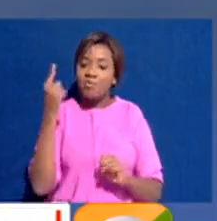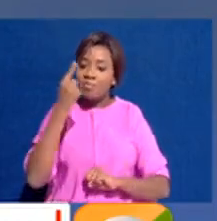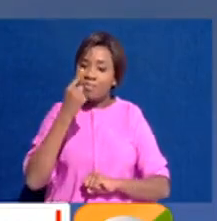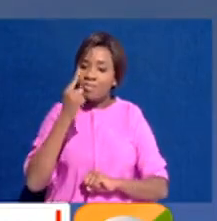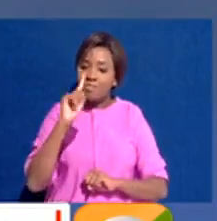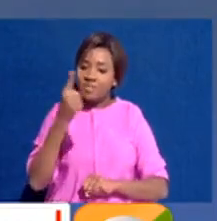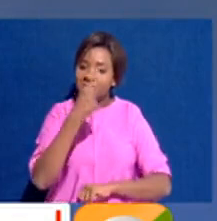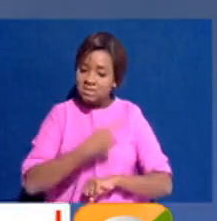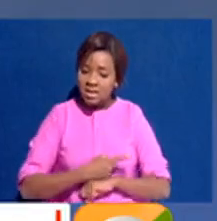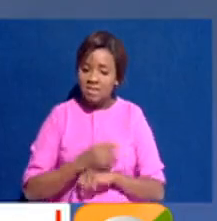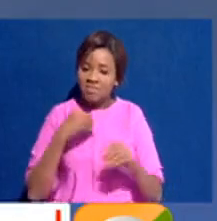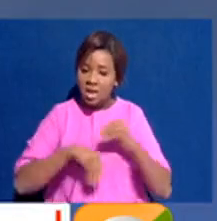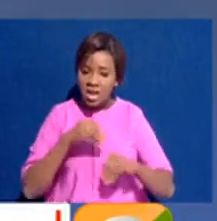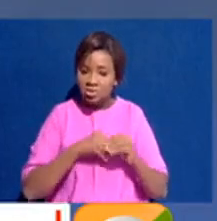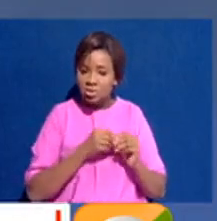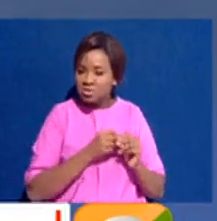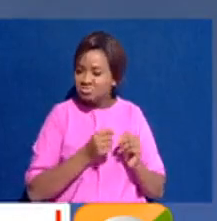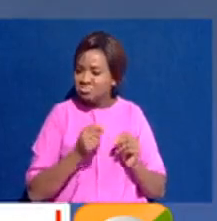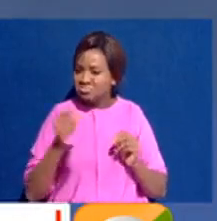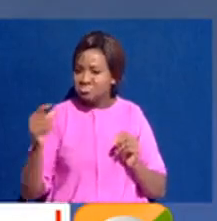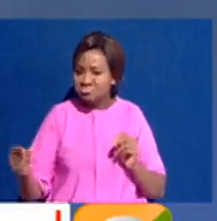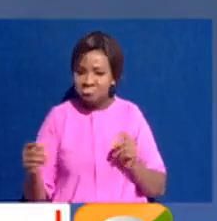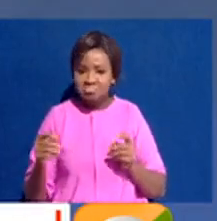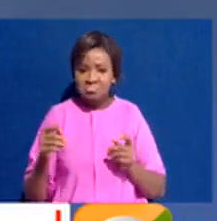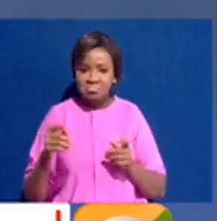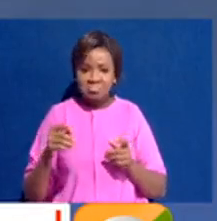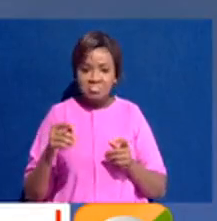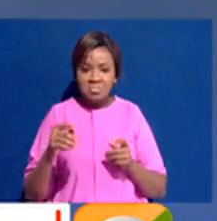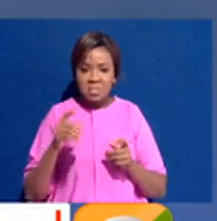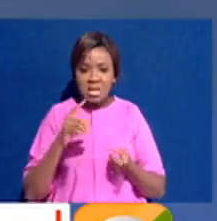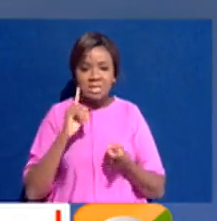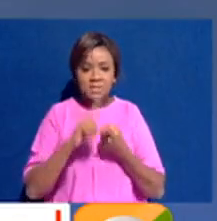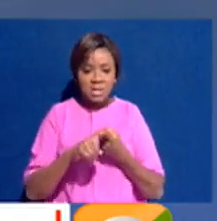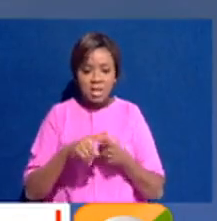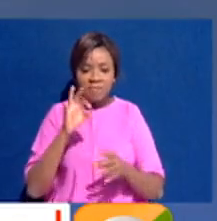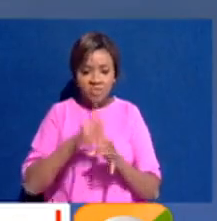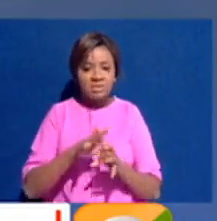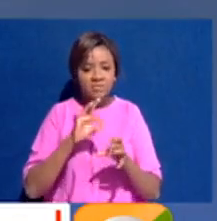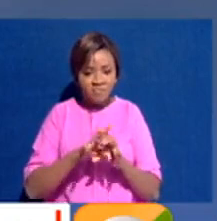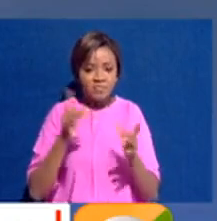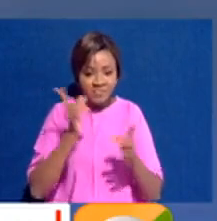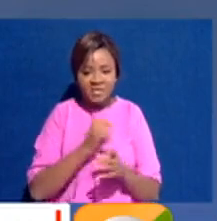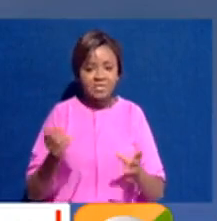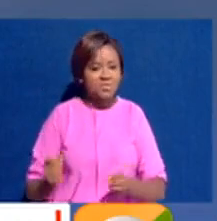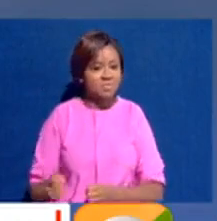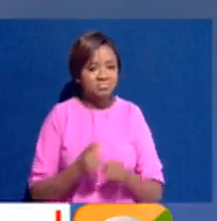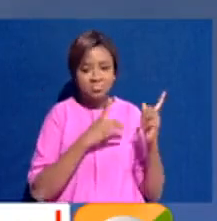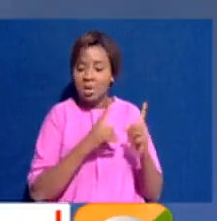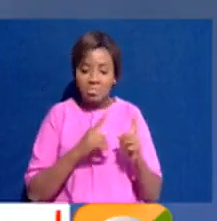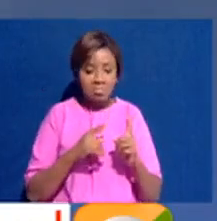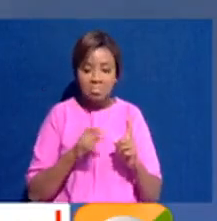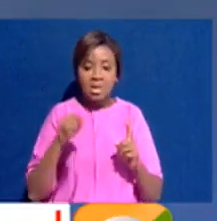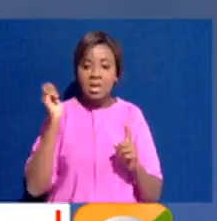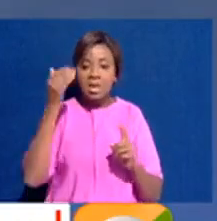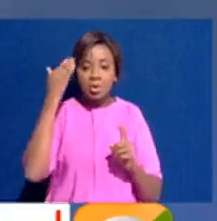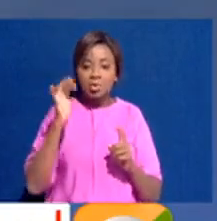of the elections to the last, you know, to the next day we are going to vote. So in my view, I think